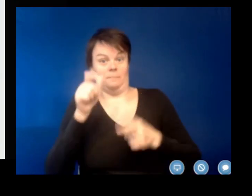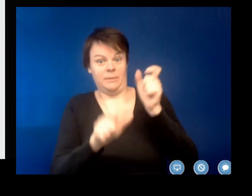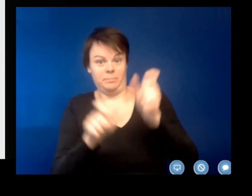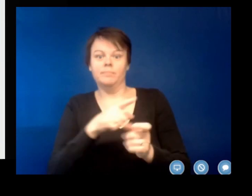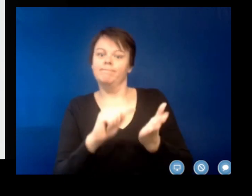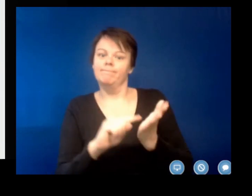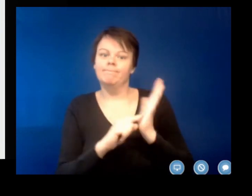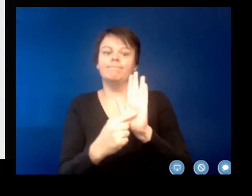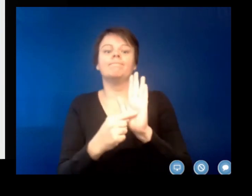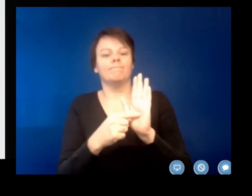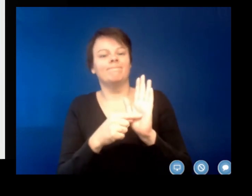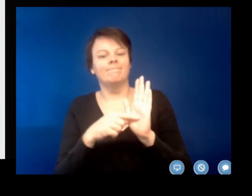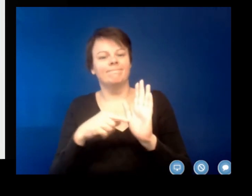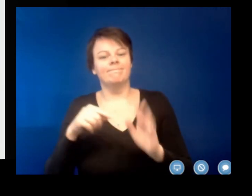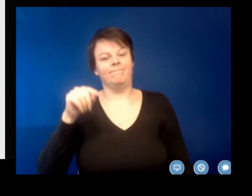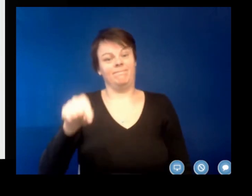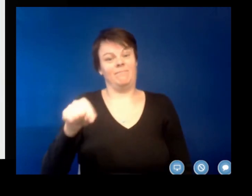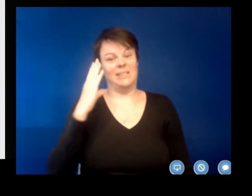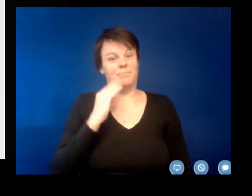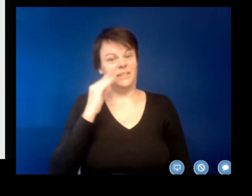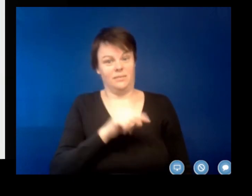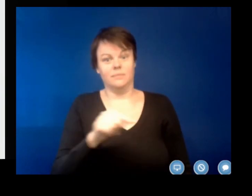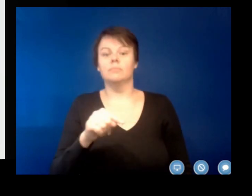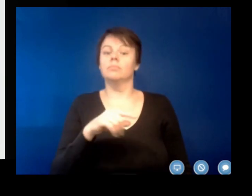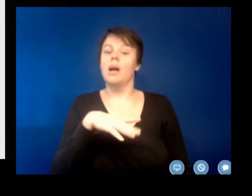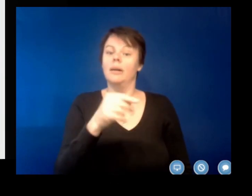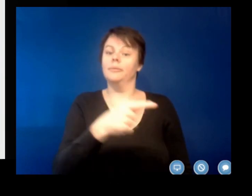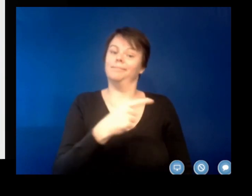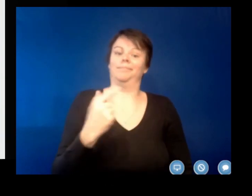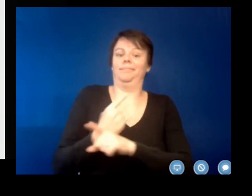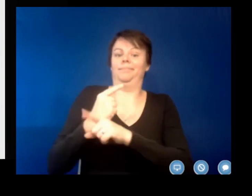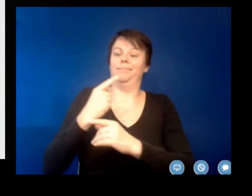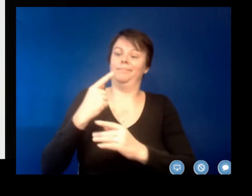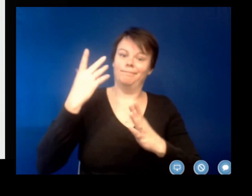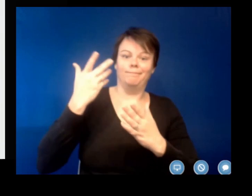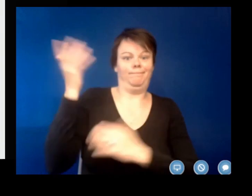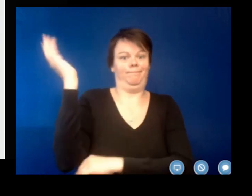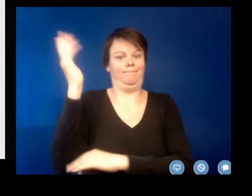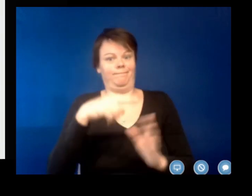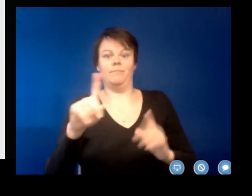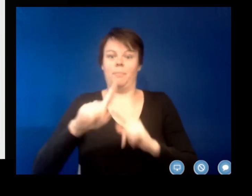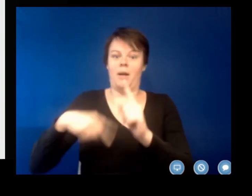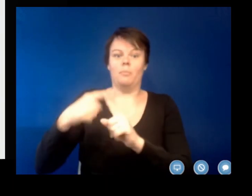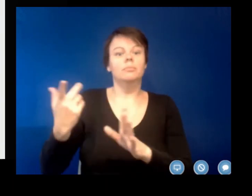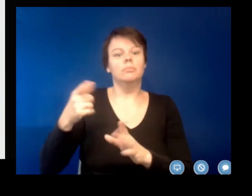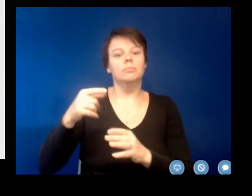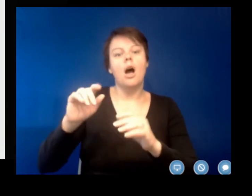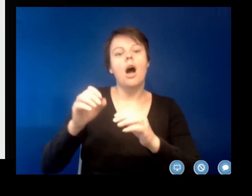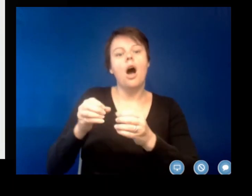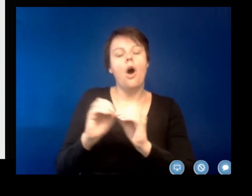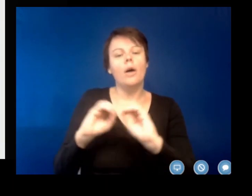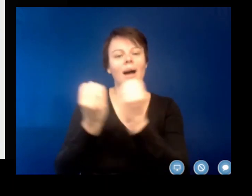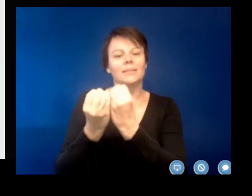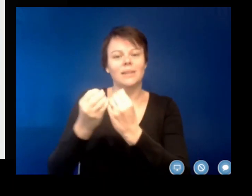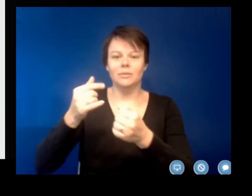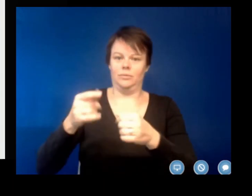spaces and dealing with complexity. So they had been interested in the structures of world societies, in the structure of